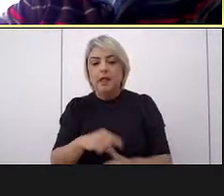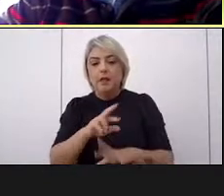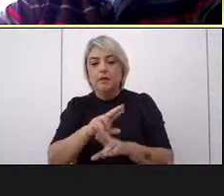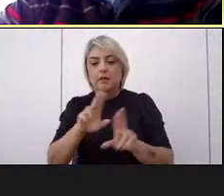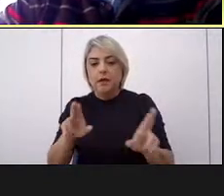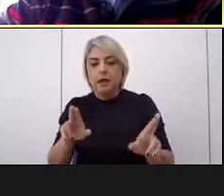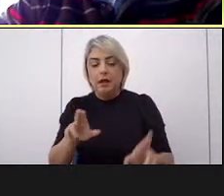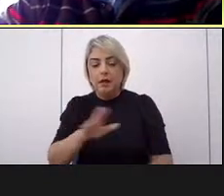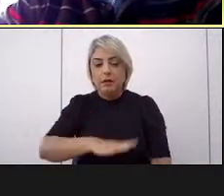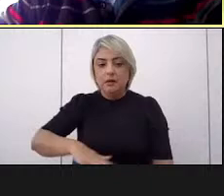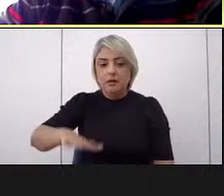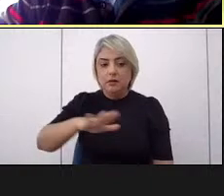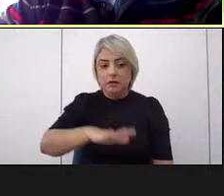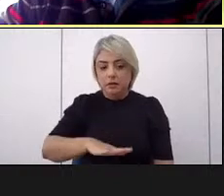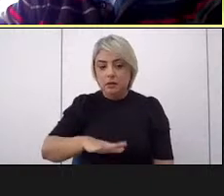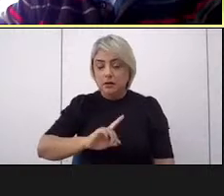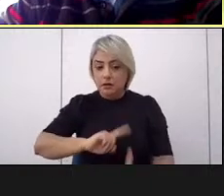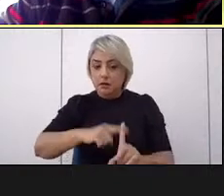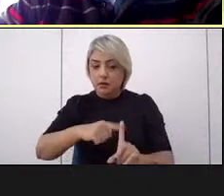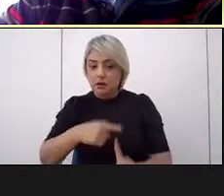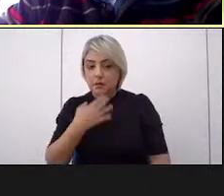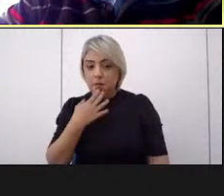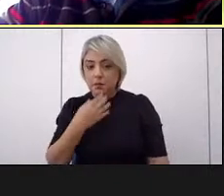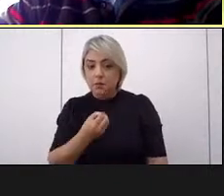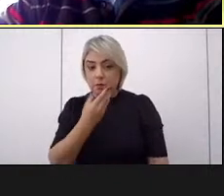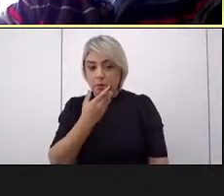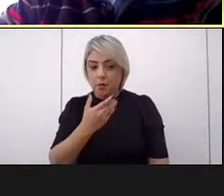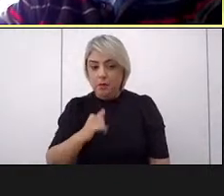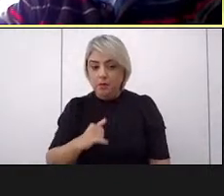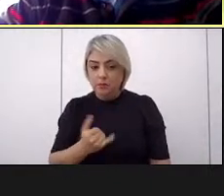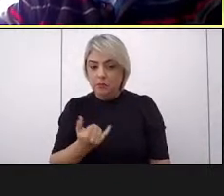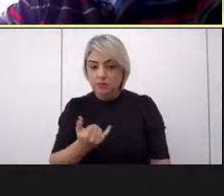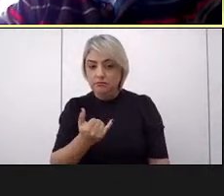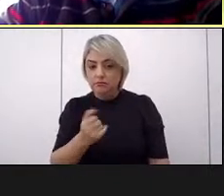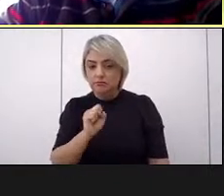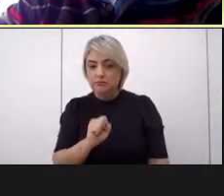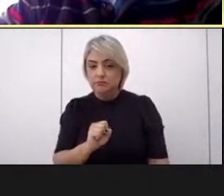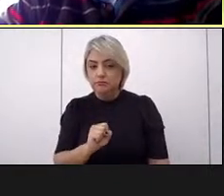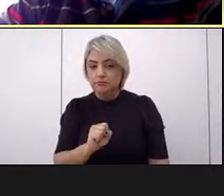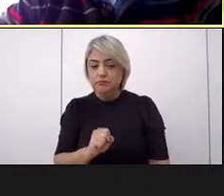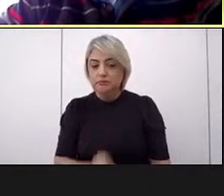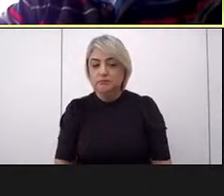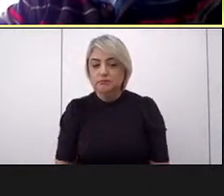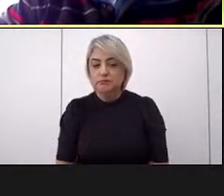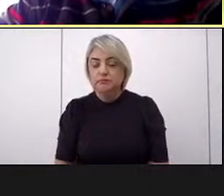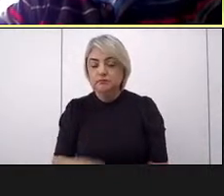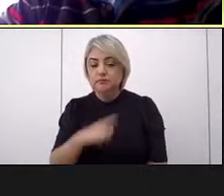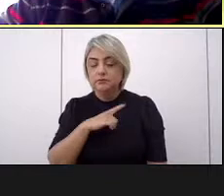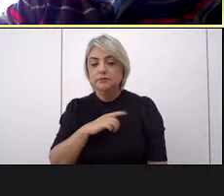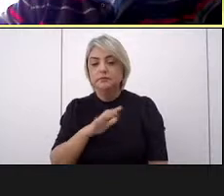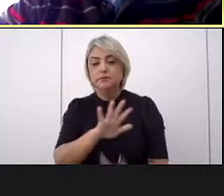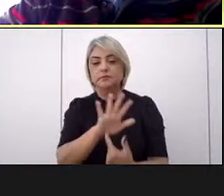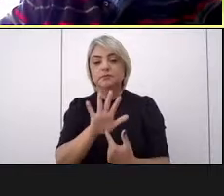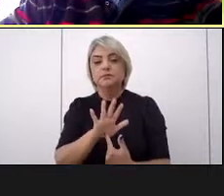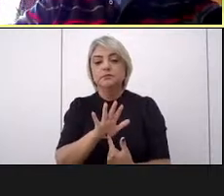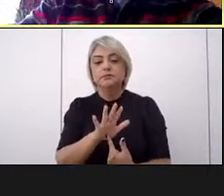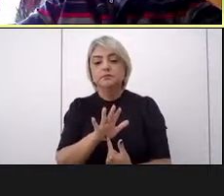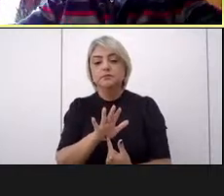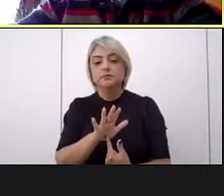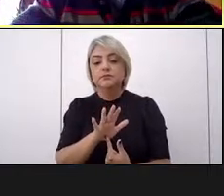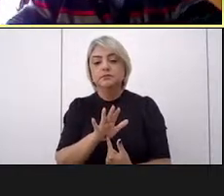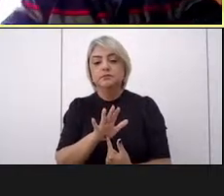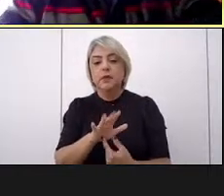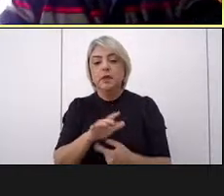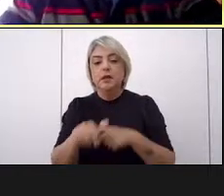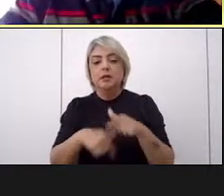Another topic is the making of the legal frameworks of public policies. and another one is